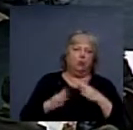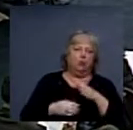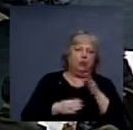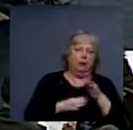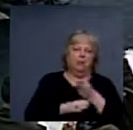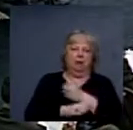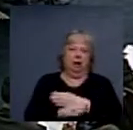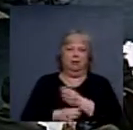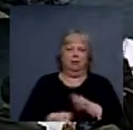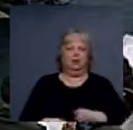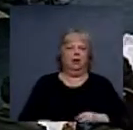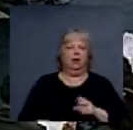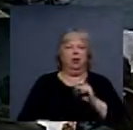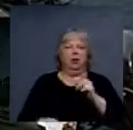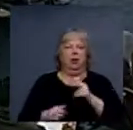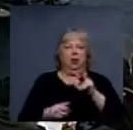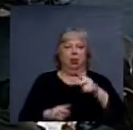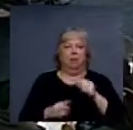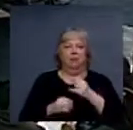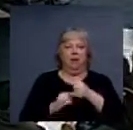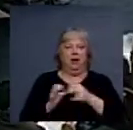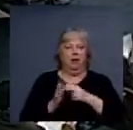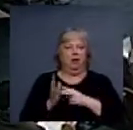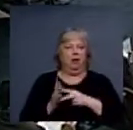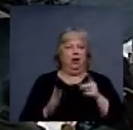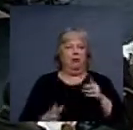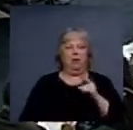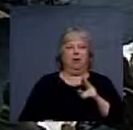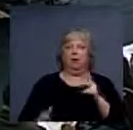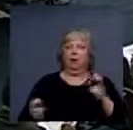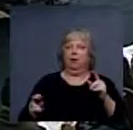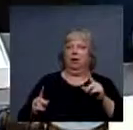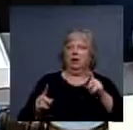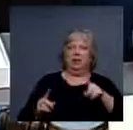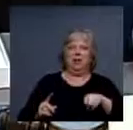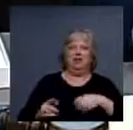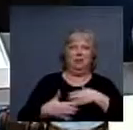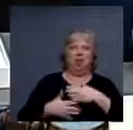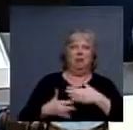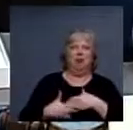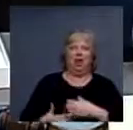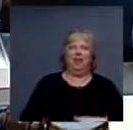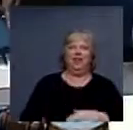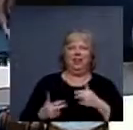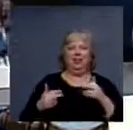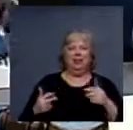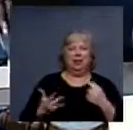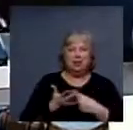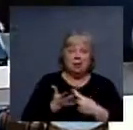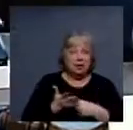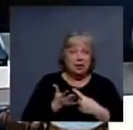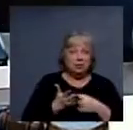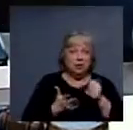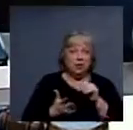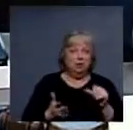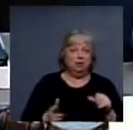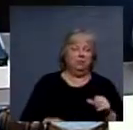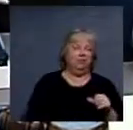to take a breath? Okay, we've had 3 readings of the ordinances. Is there any discussion on any of these items? Yes.